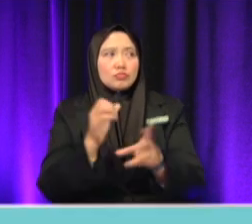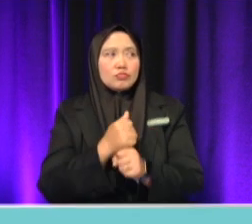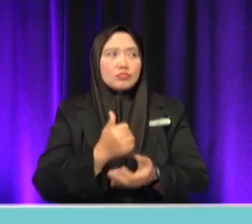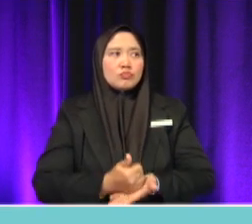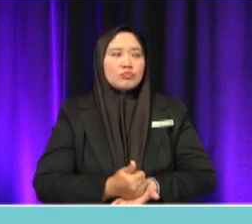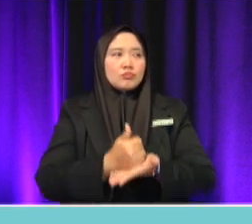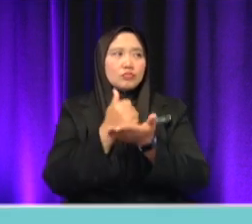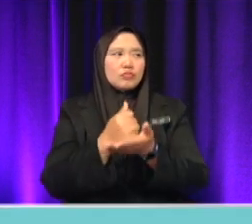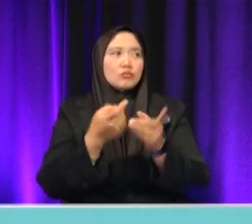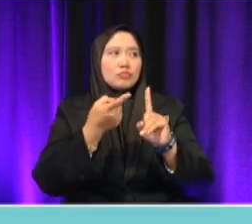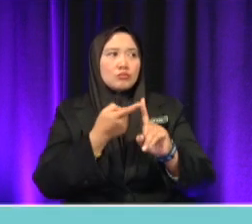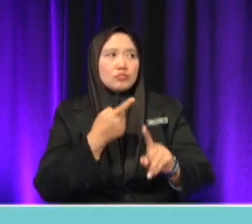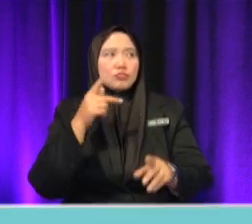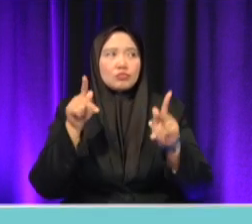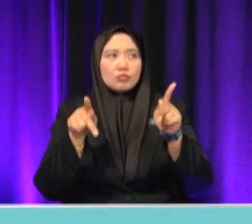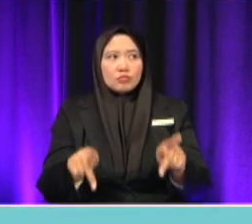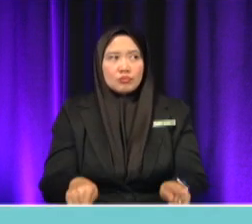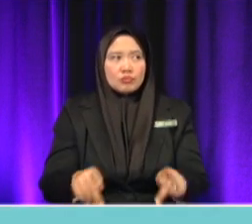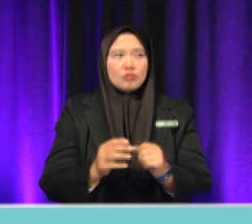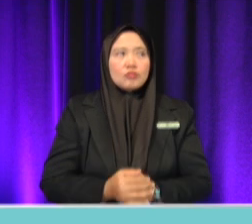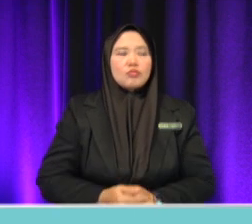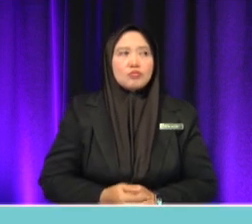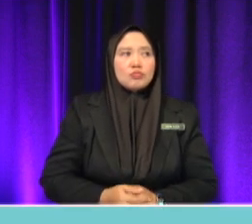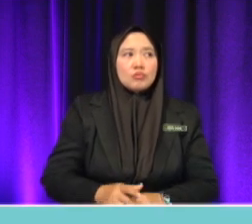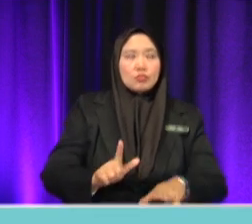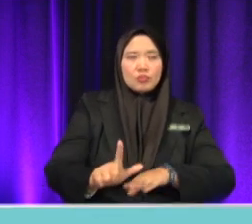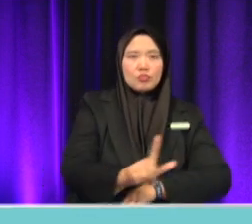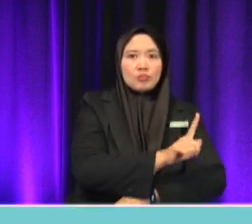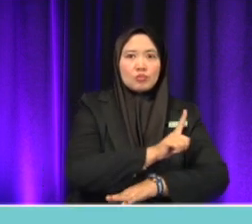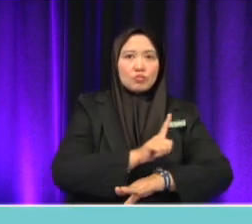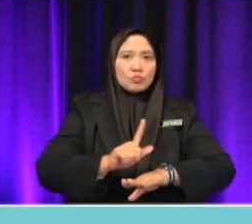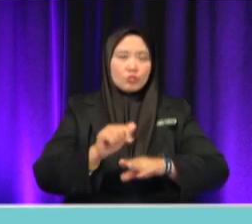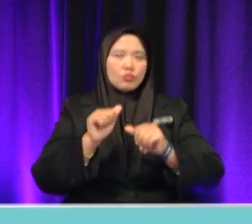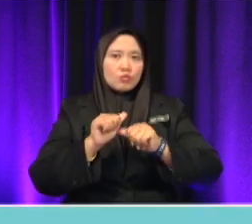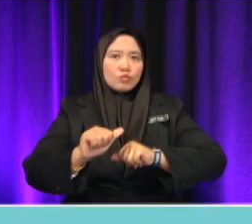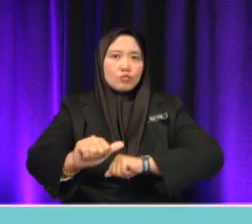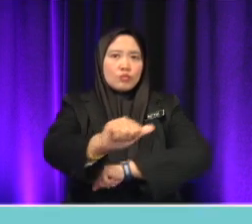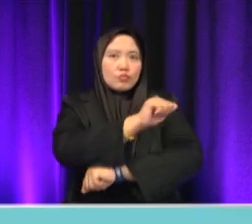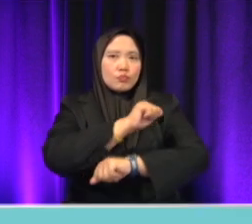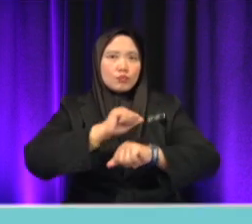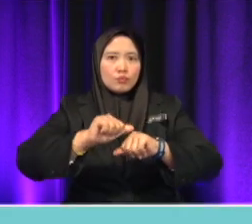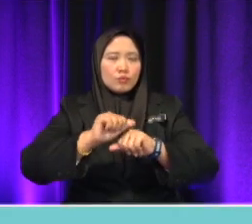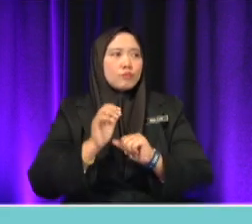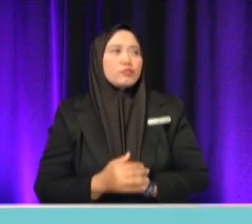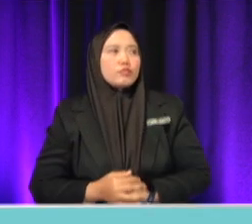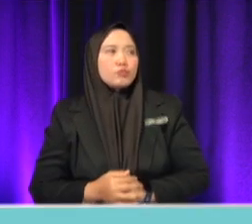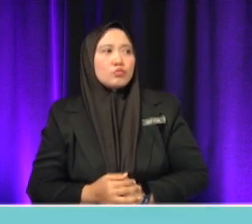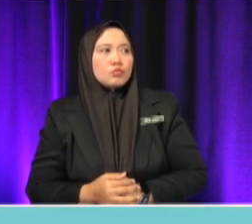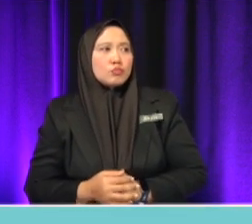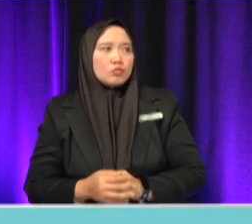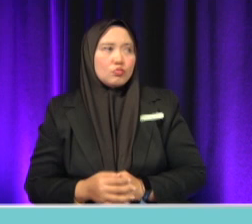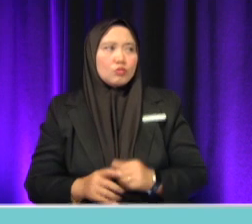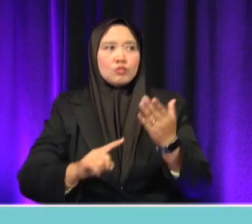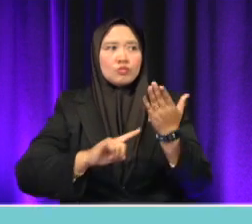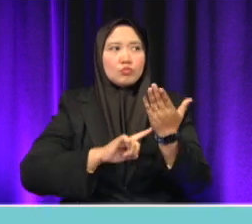look. Okay, yep, that's the correct answer. Okay, so as you could see, by getting help from people in